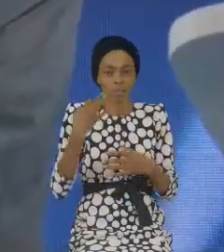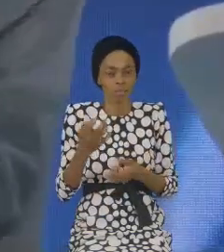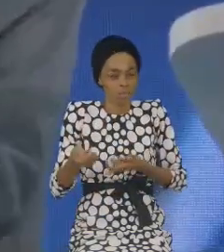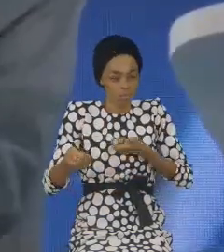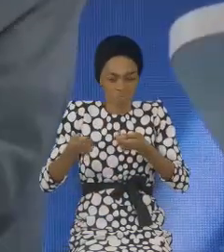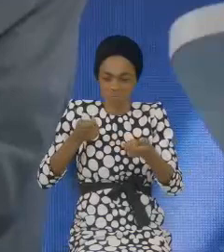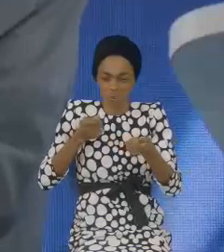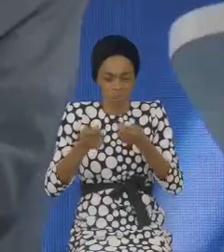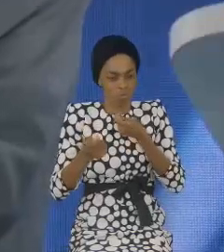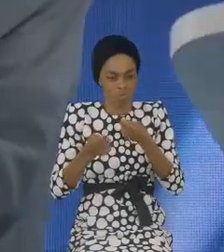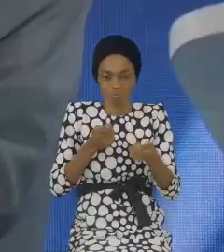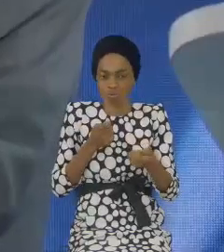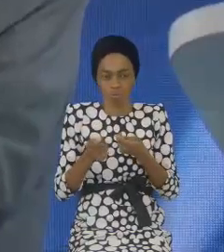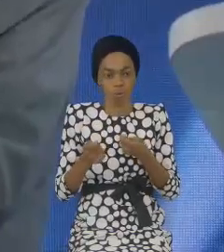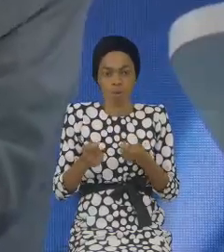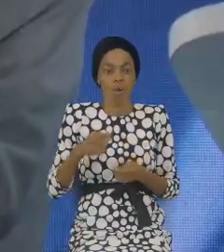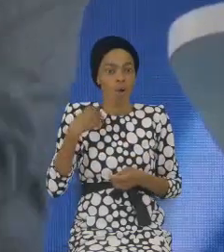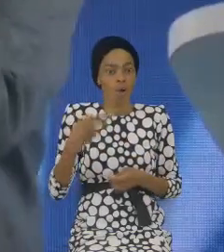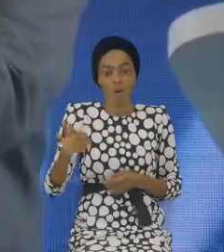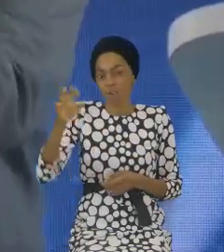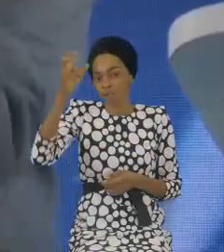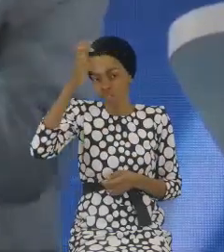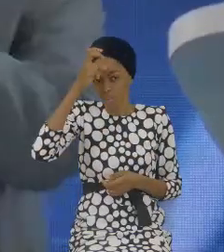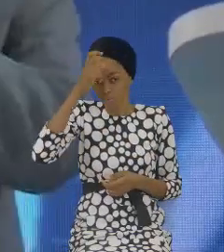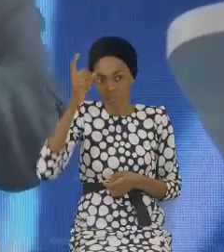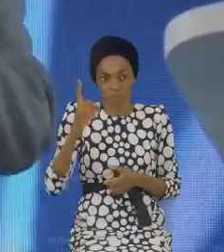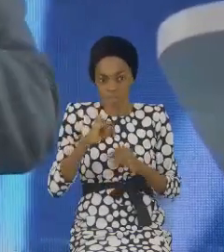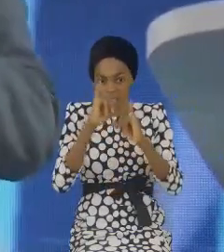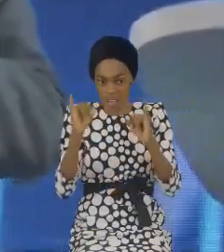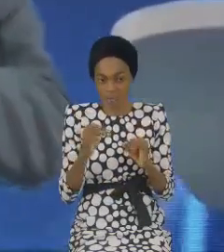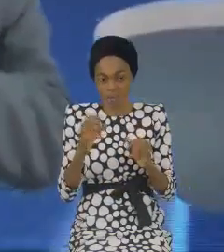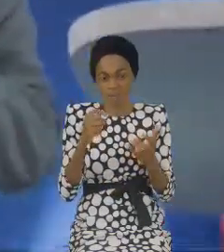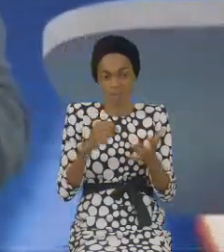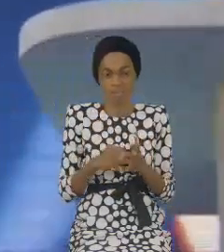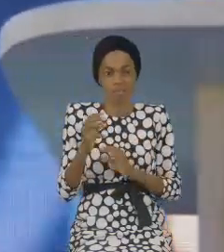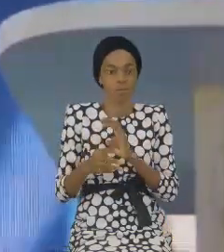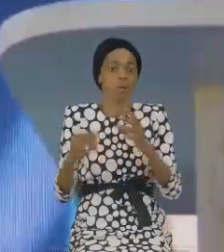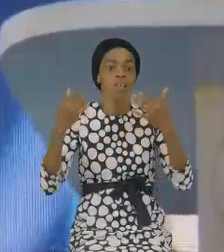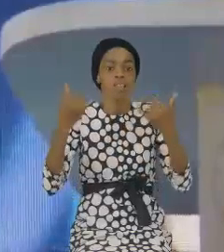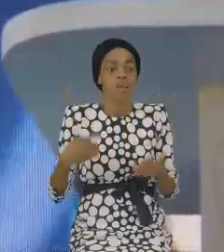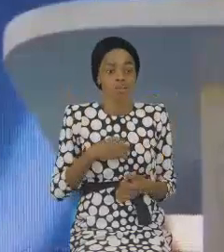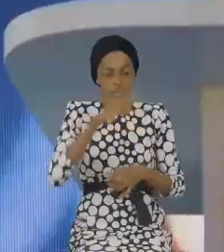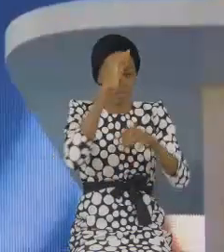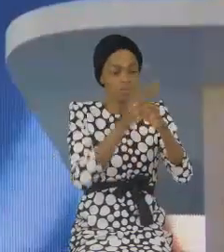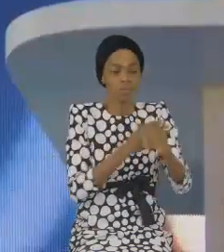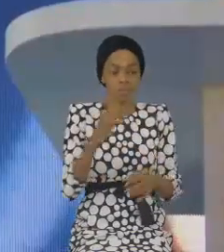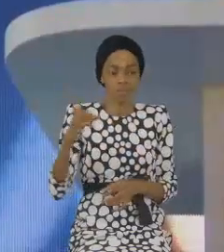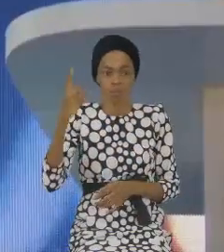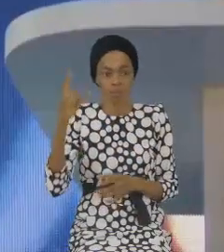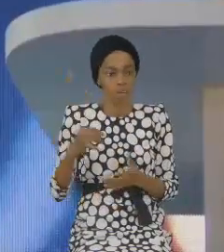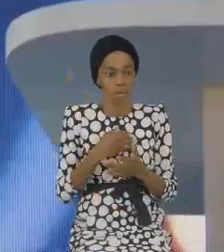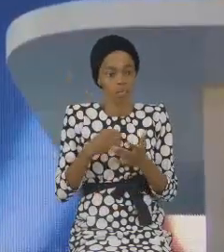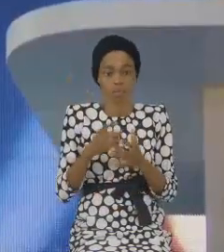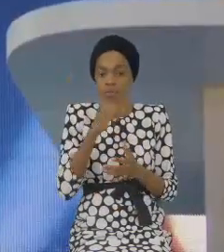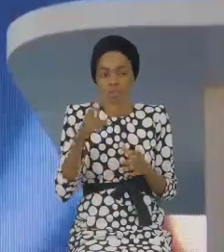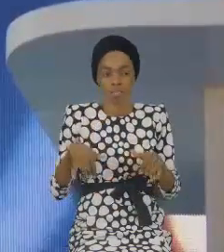or domination of the devil, the god of this world. Now are we the sons of God, and it does not yet appear what